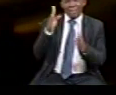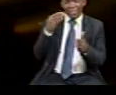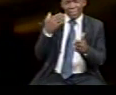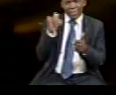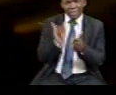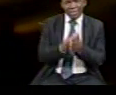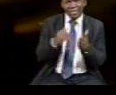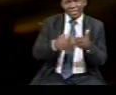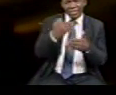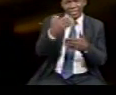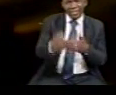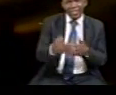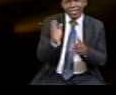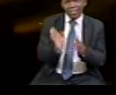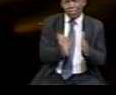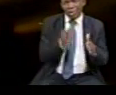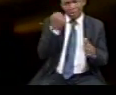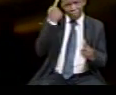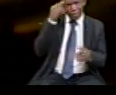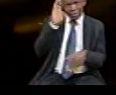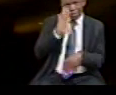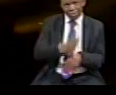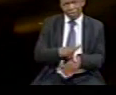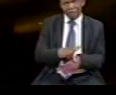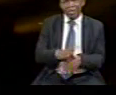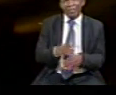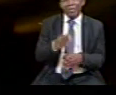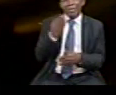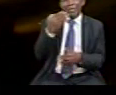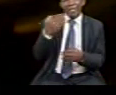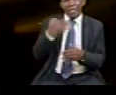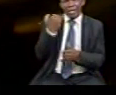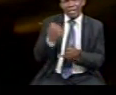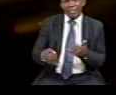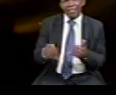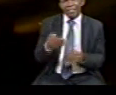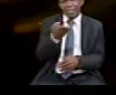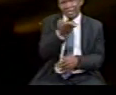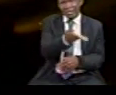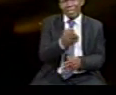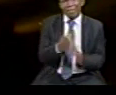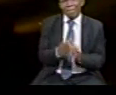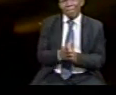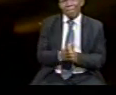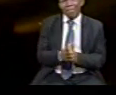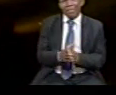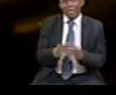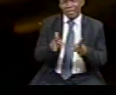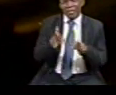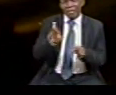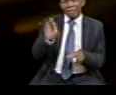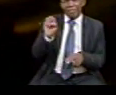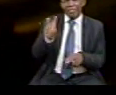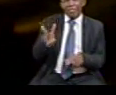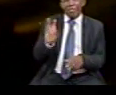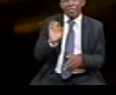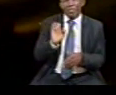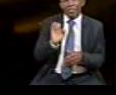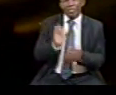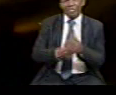face of God for the church. Look at the concluding part of Revelation, chapter 22, verse 7.